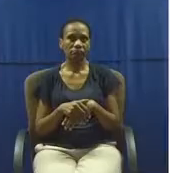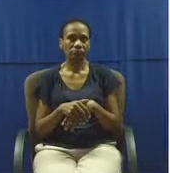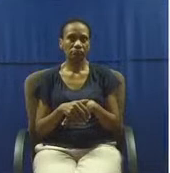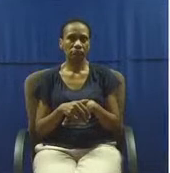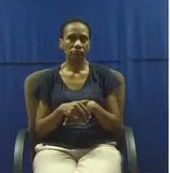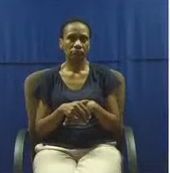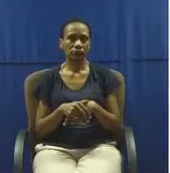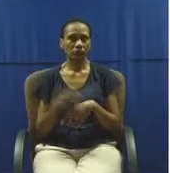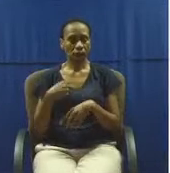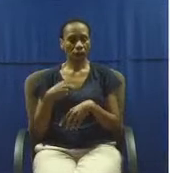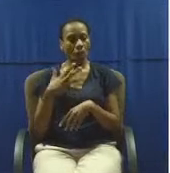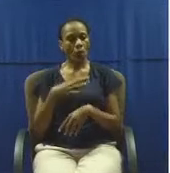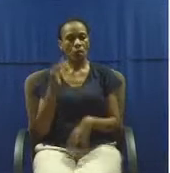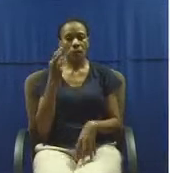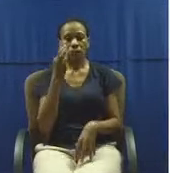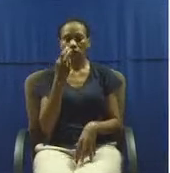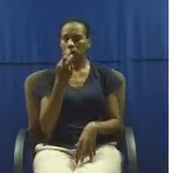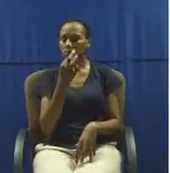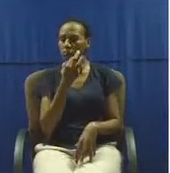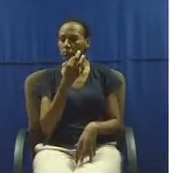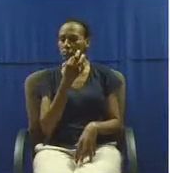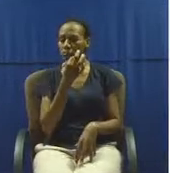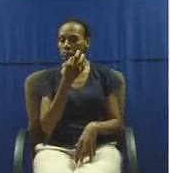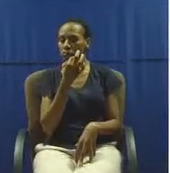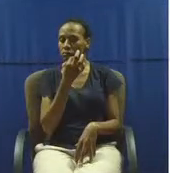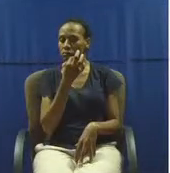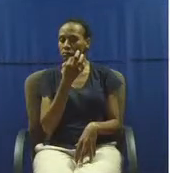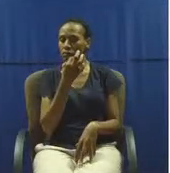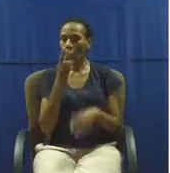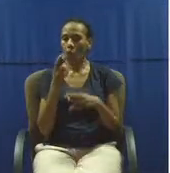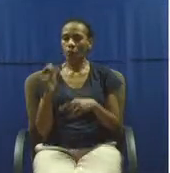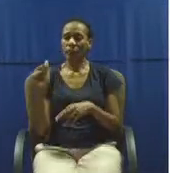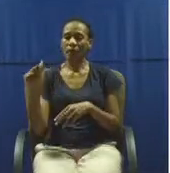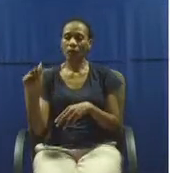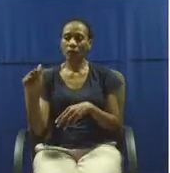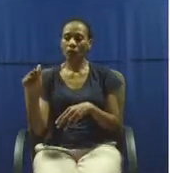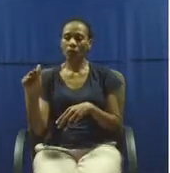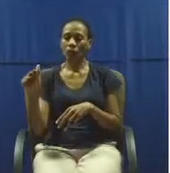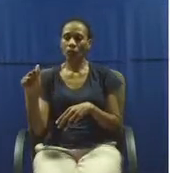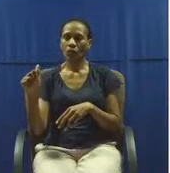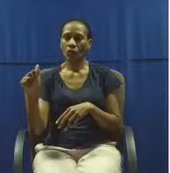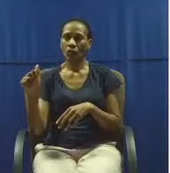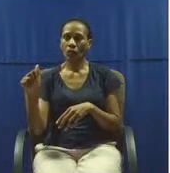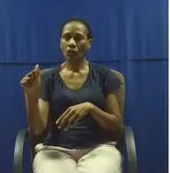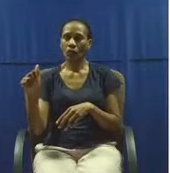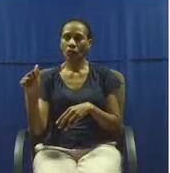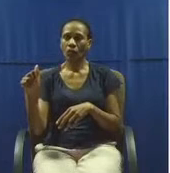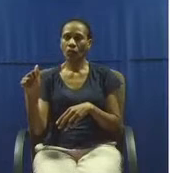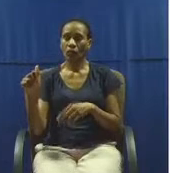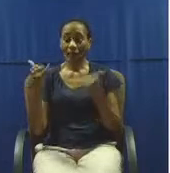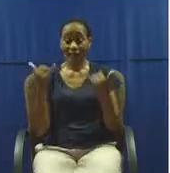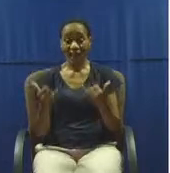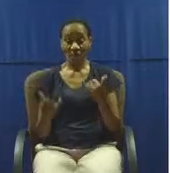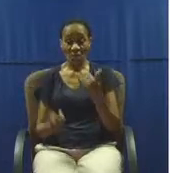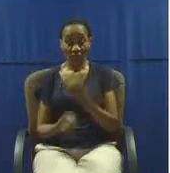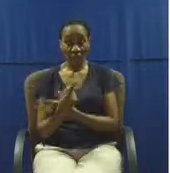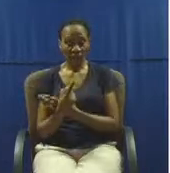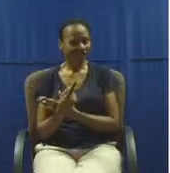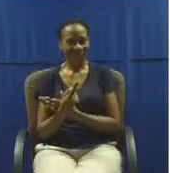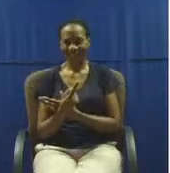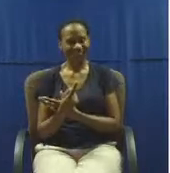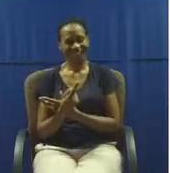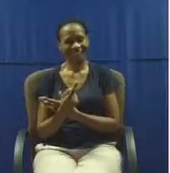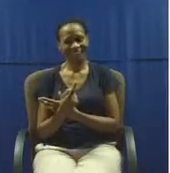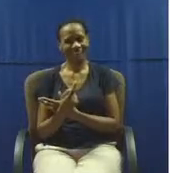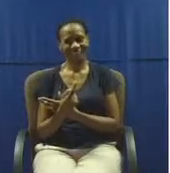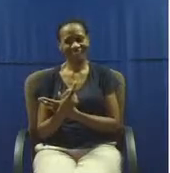I have to say that that wish is not evident now